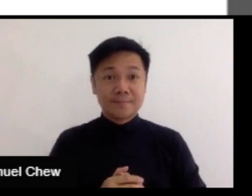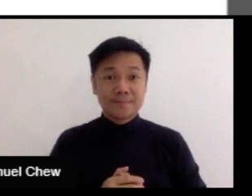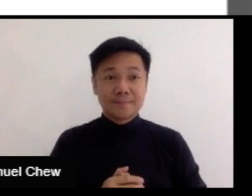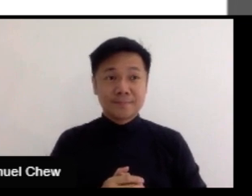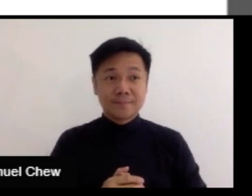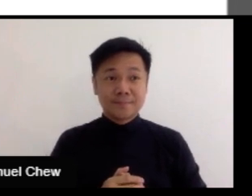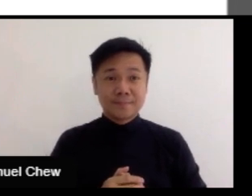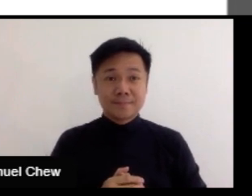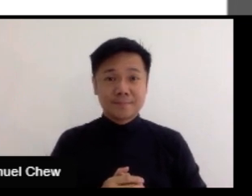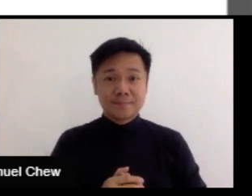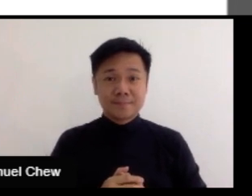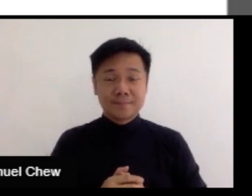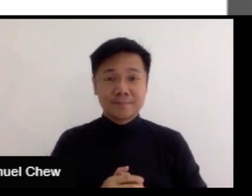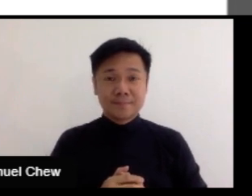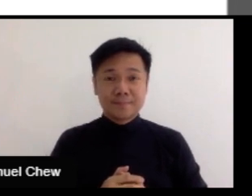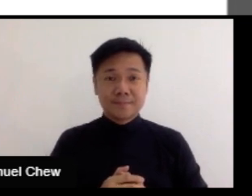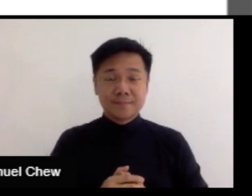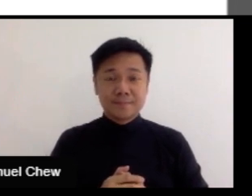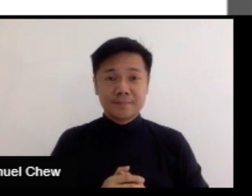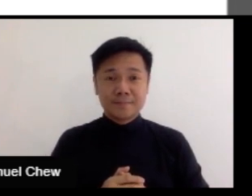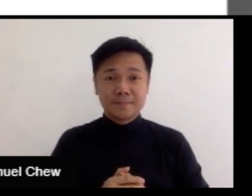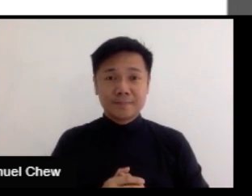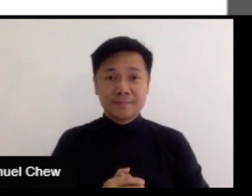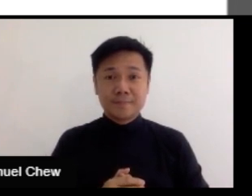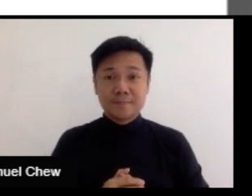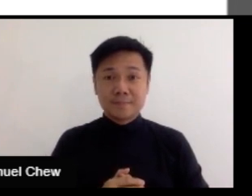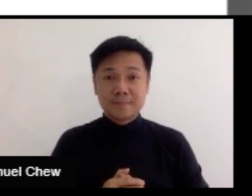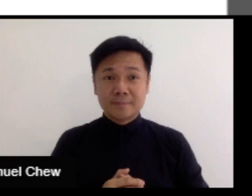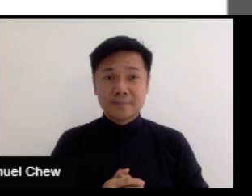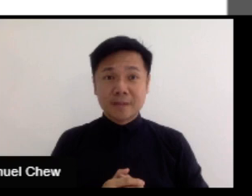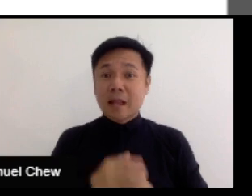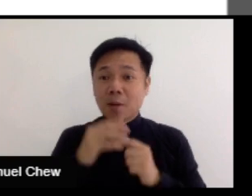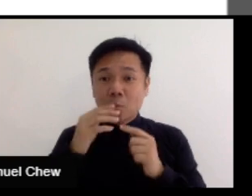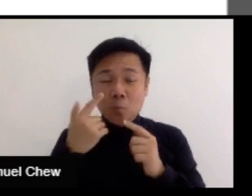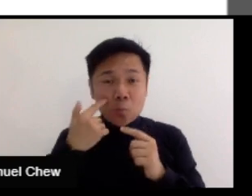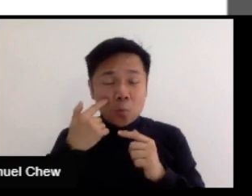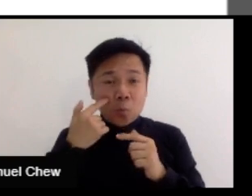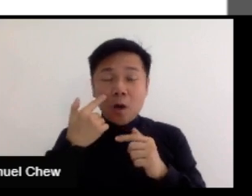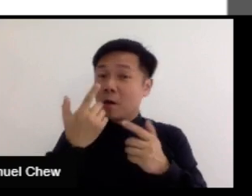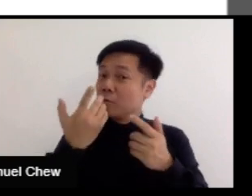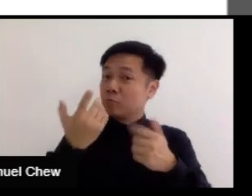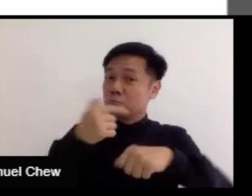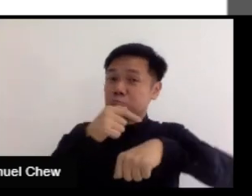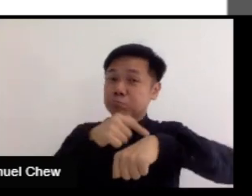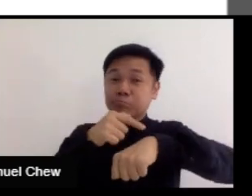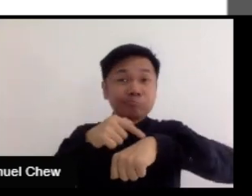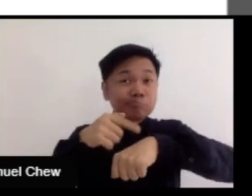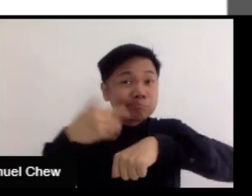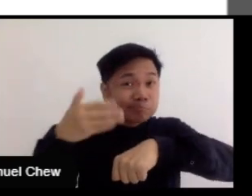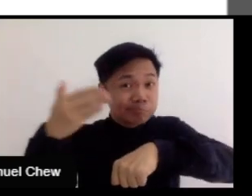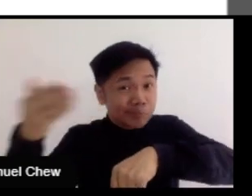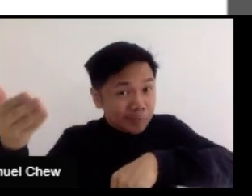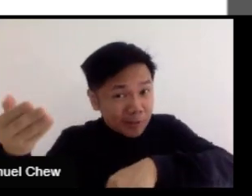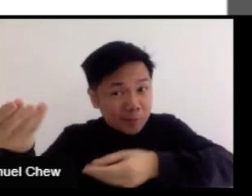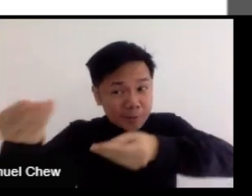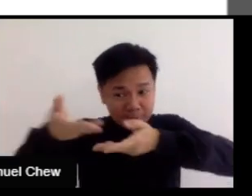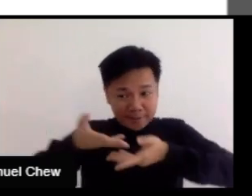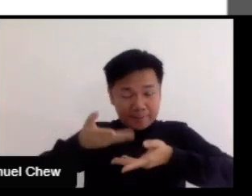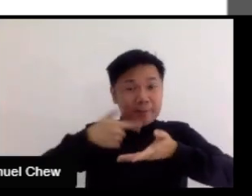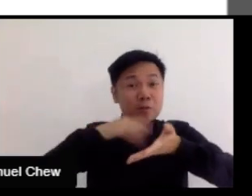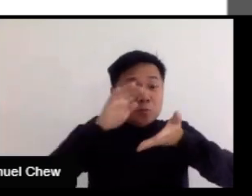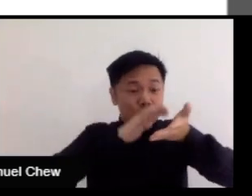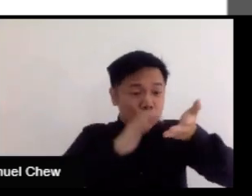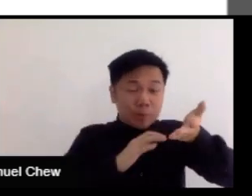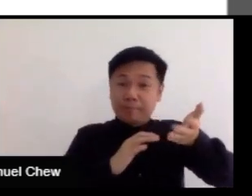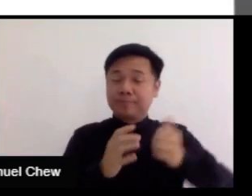if the secretary could exactly when we can receive the draft chair summary. And I think in the context